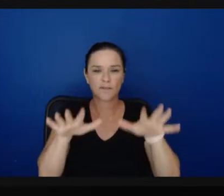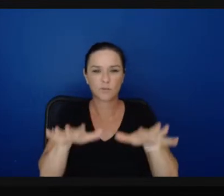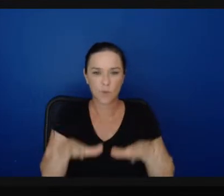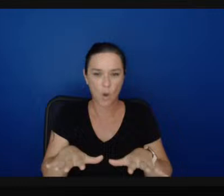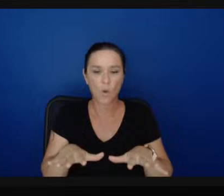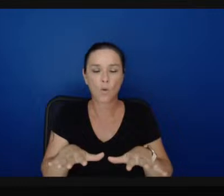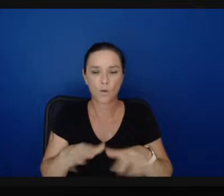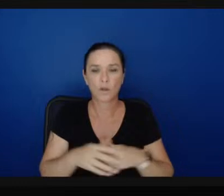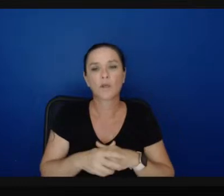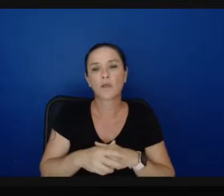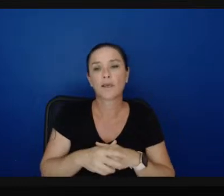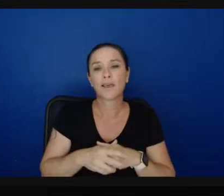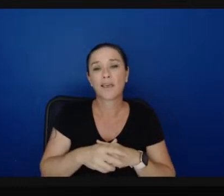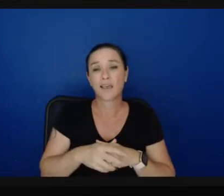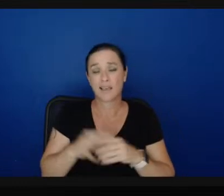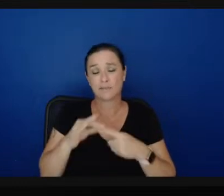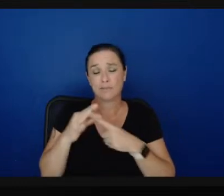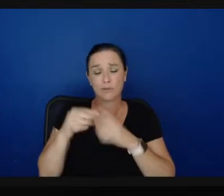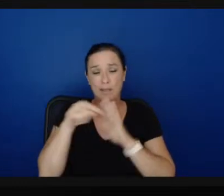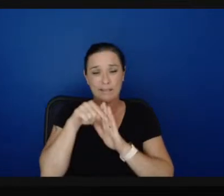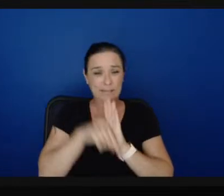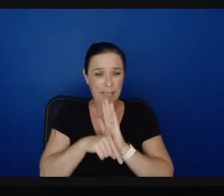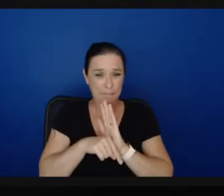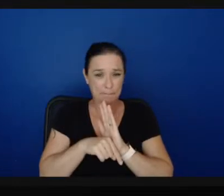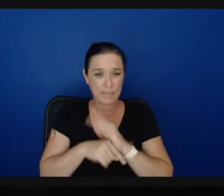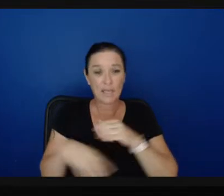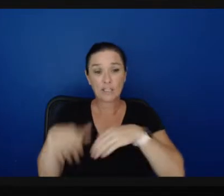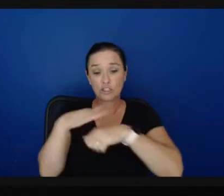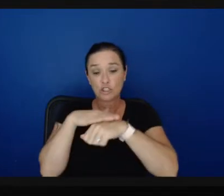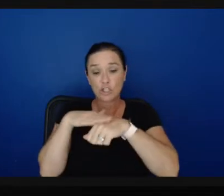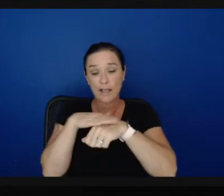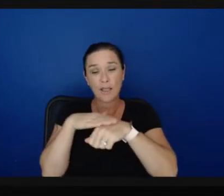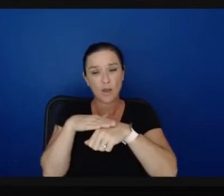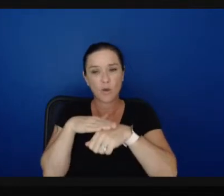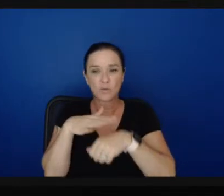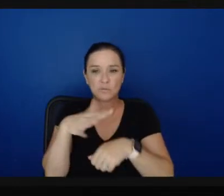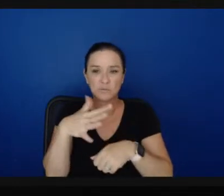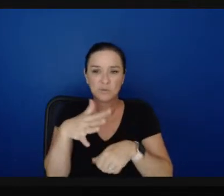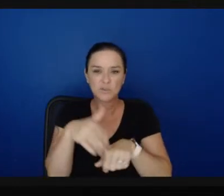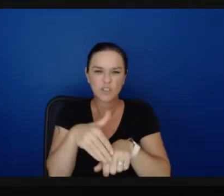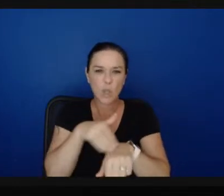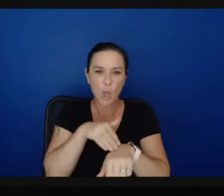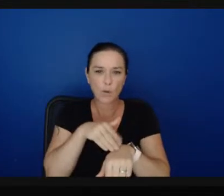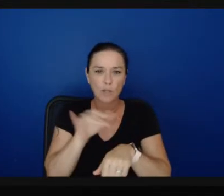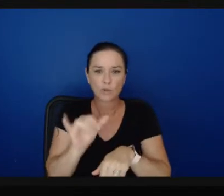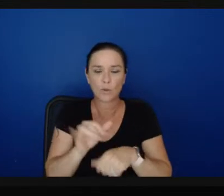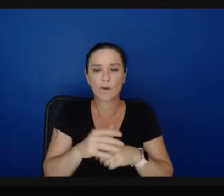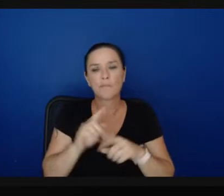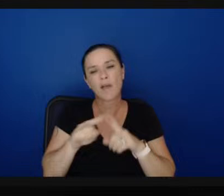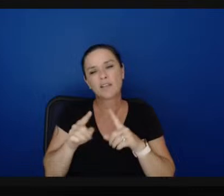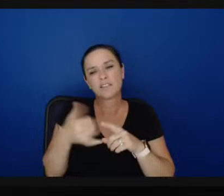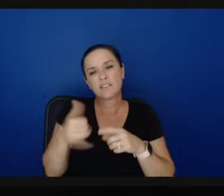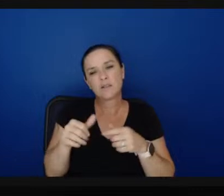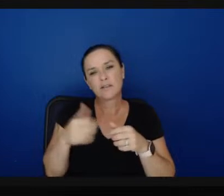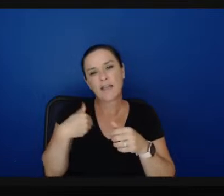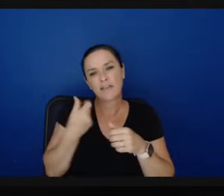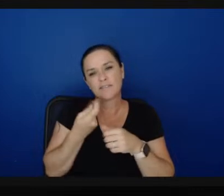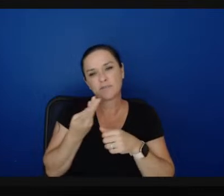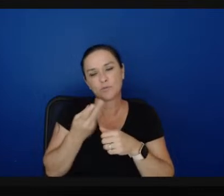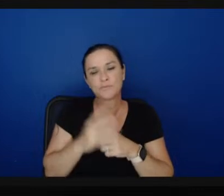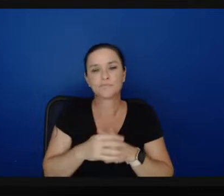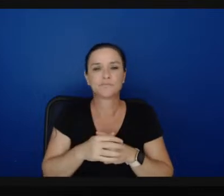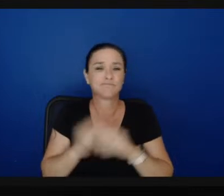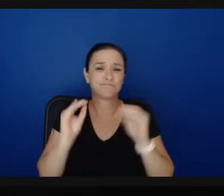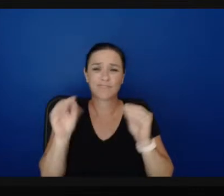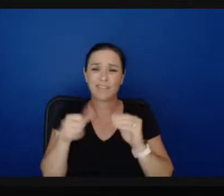The deep ones especially, the shallow ones somewhat too, but the shallow ones are still ongoing. Nothing else to really